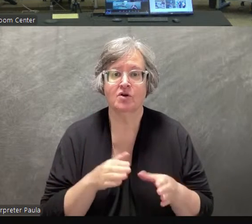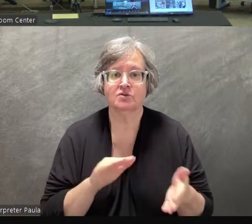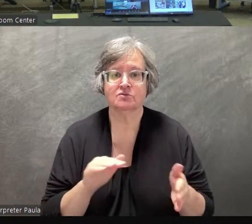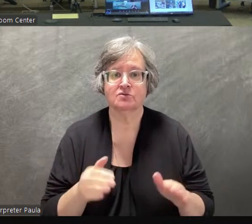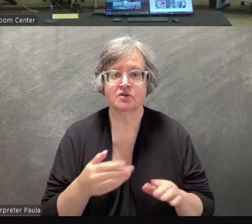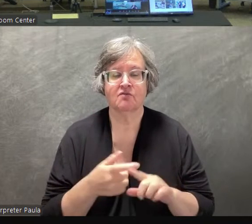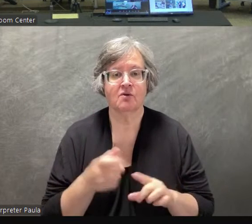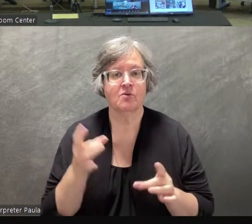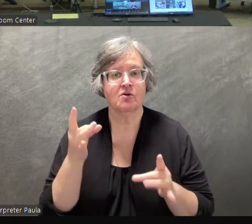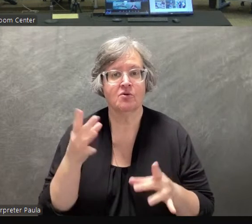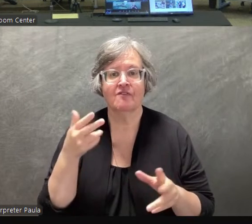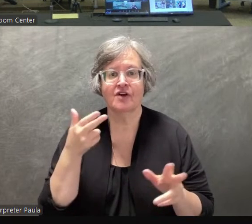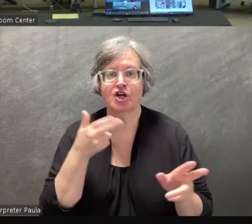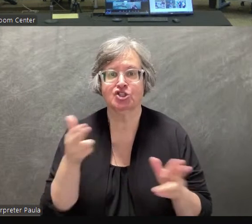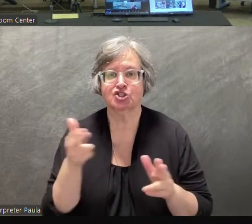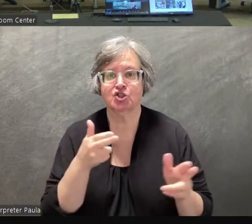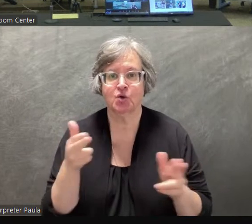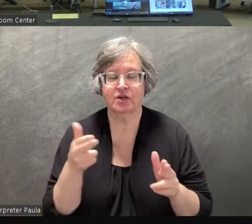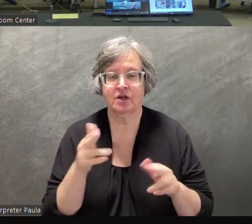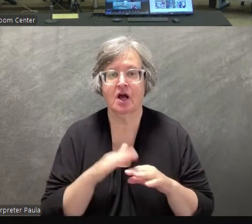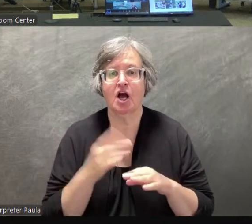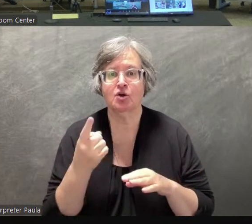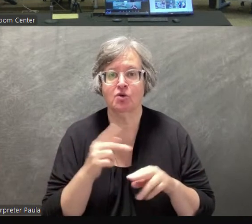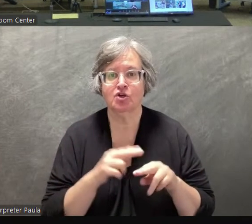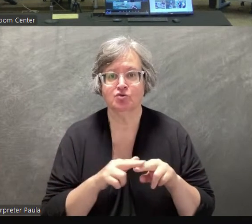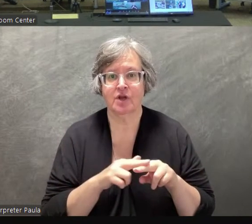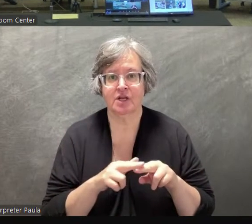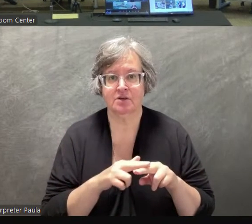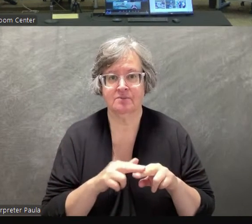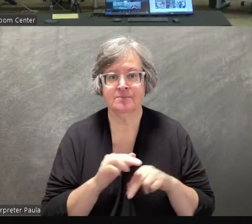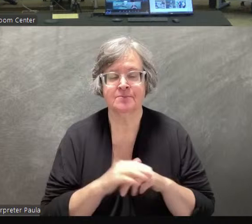horrific shooting aboard one of our trains